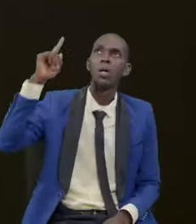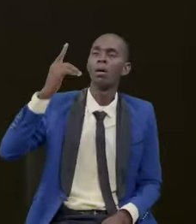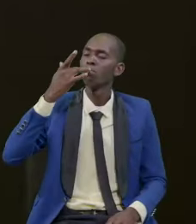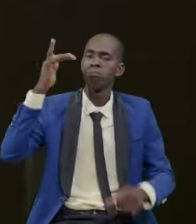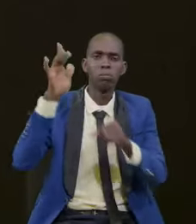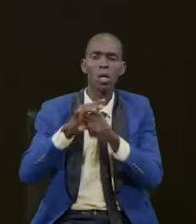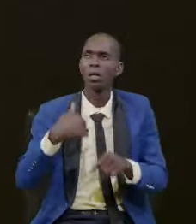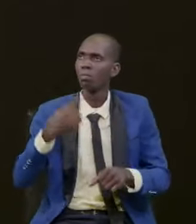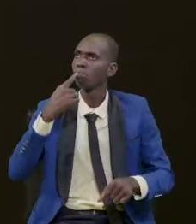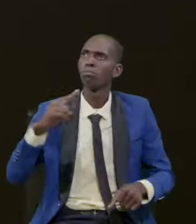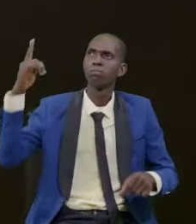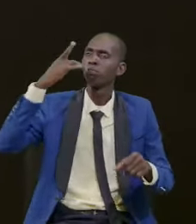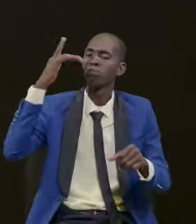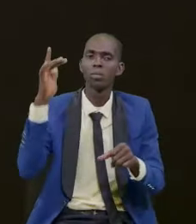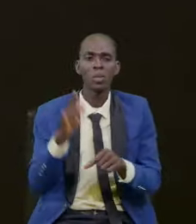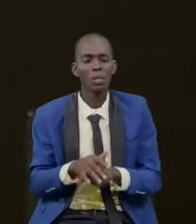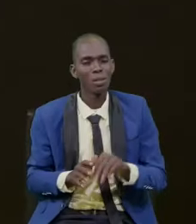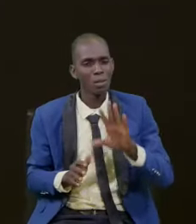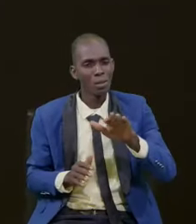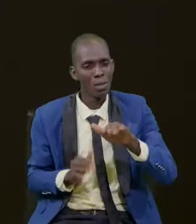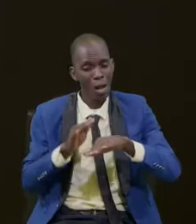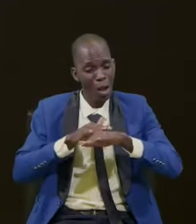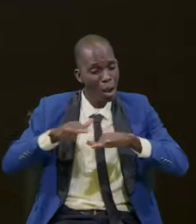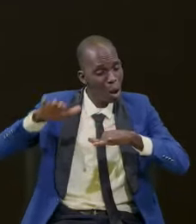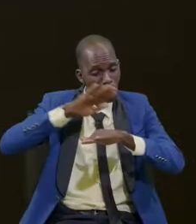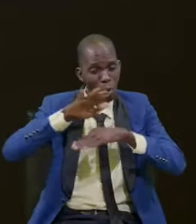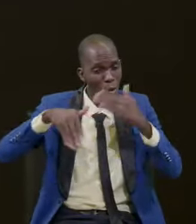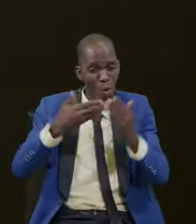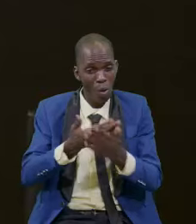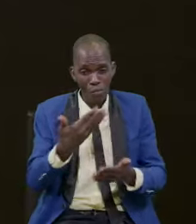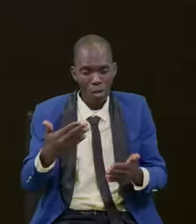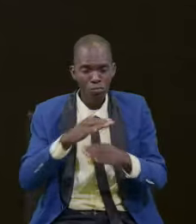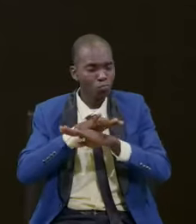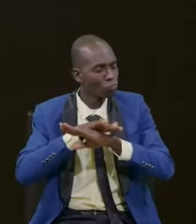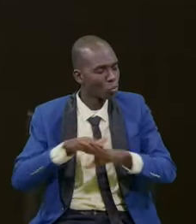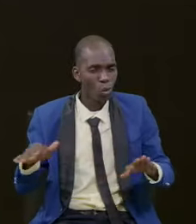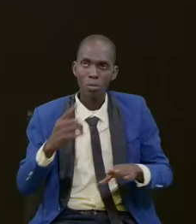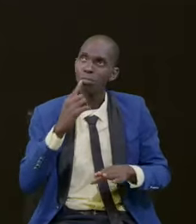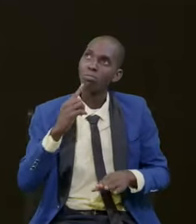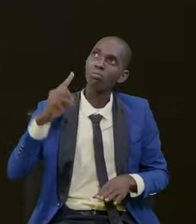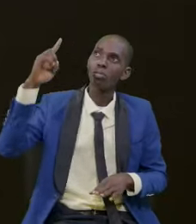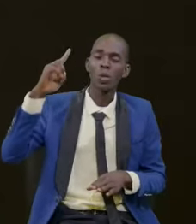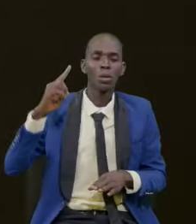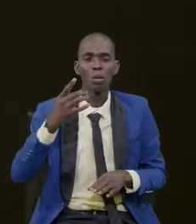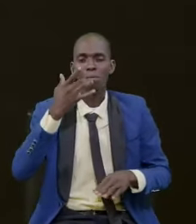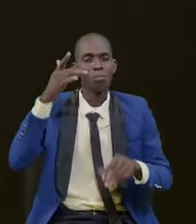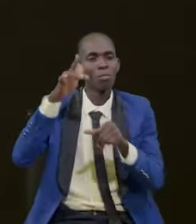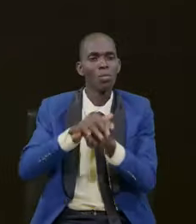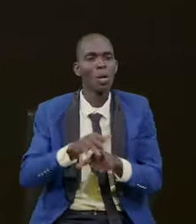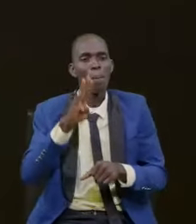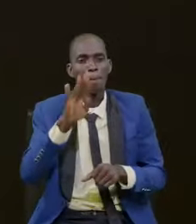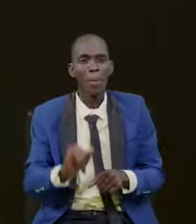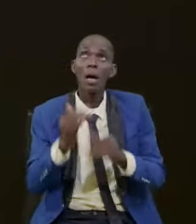above all things, my brethren, swear not, neither by heaven,